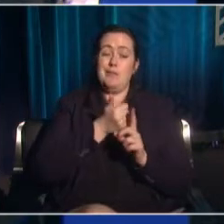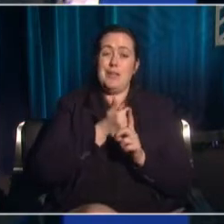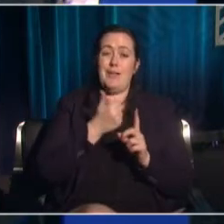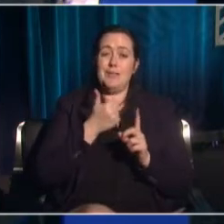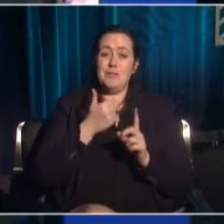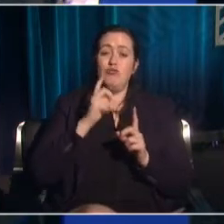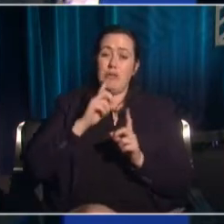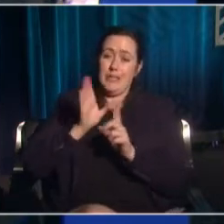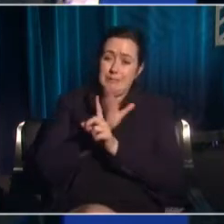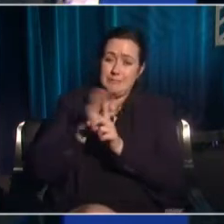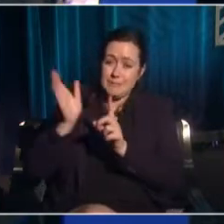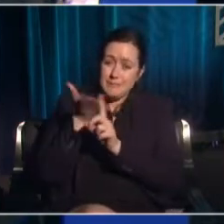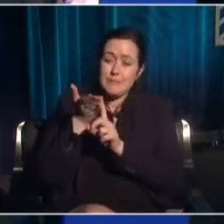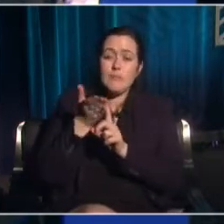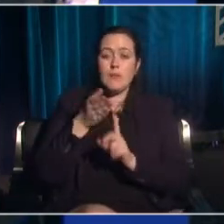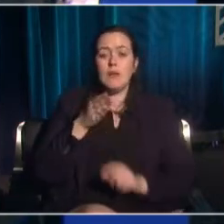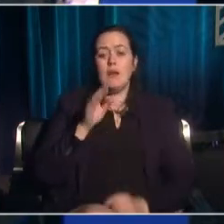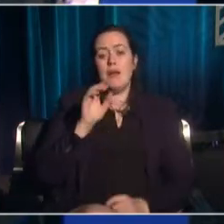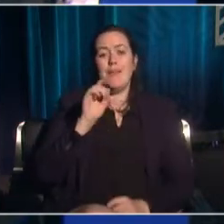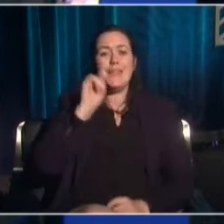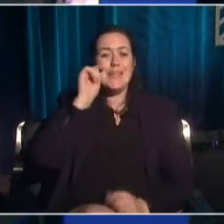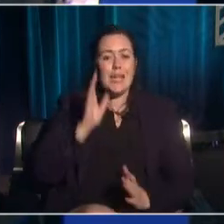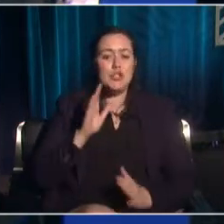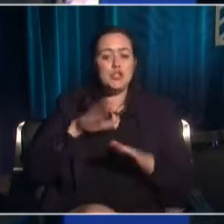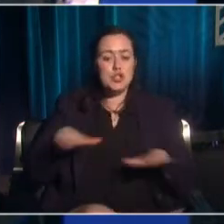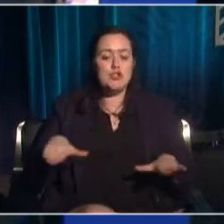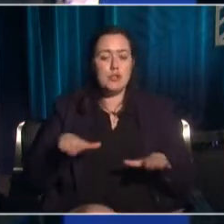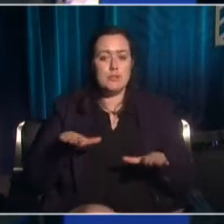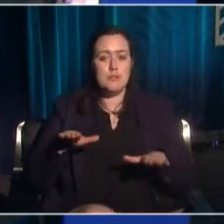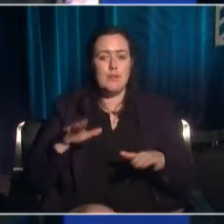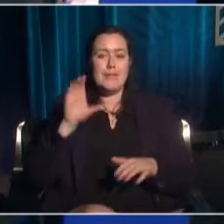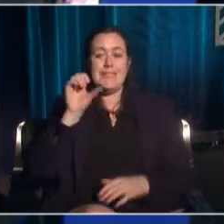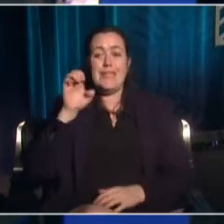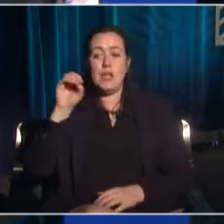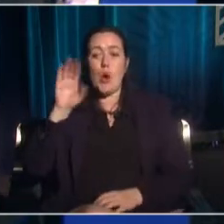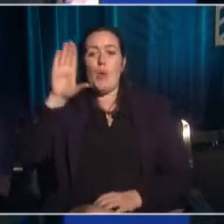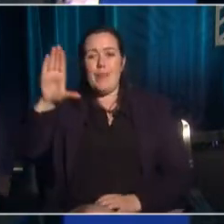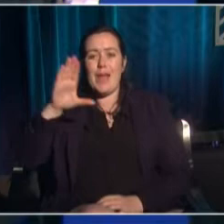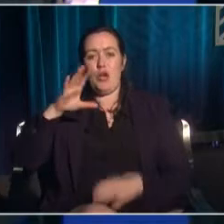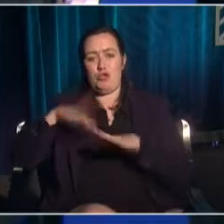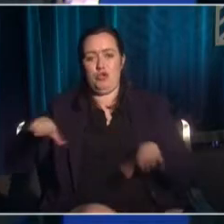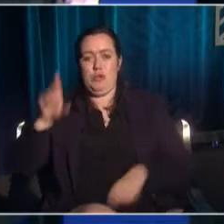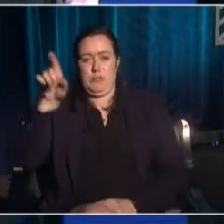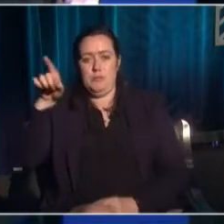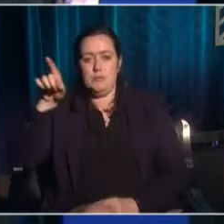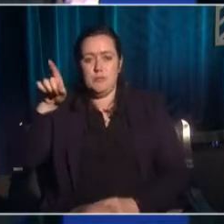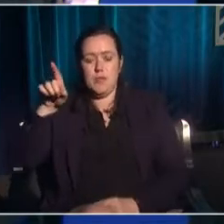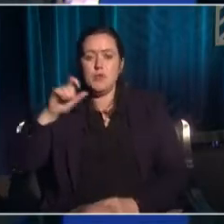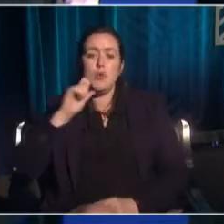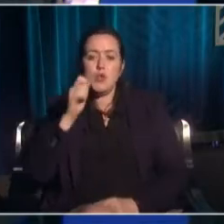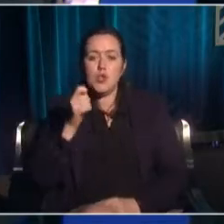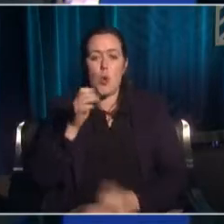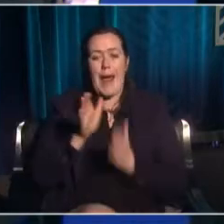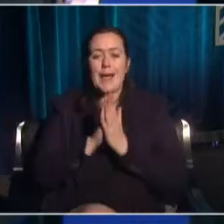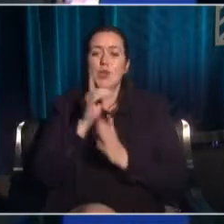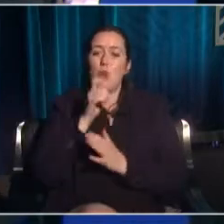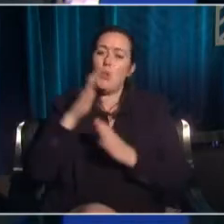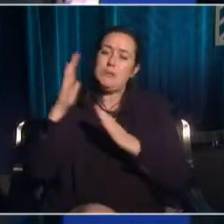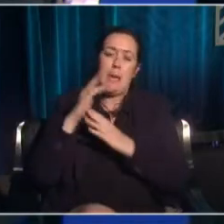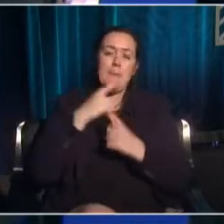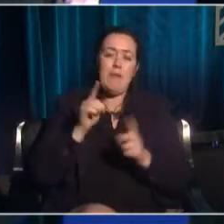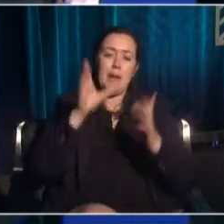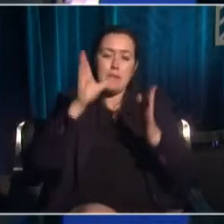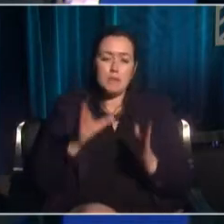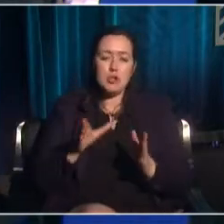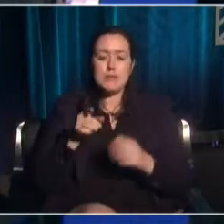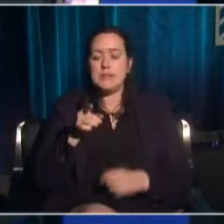were the teenage children of the CEOs. That's so true. That is so true. So don't ask who's the most famous person, ask who would influence